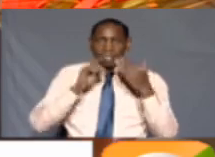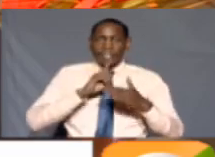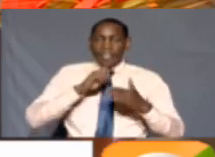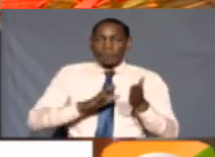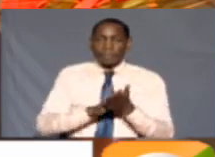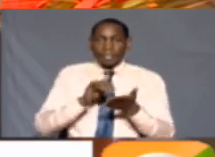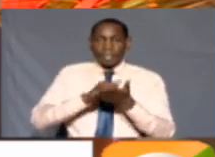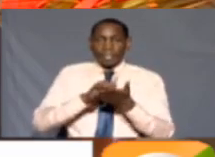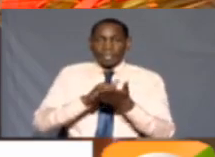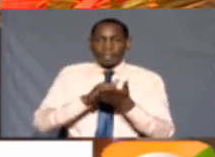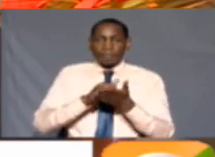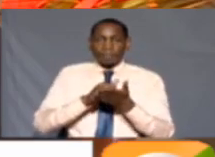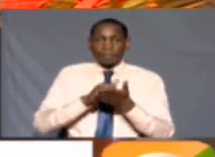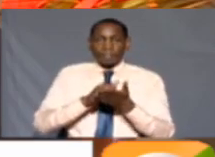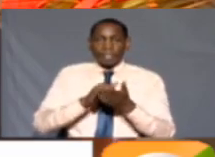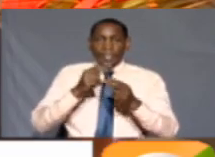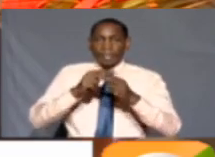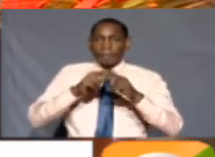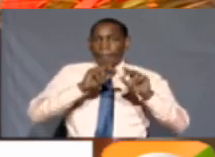has defamed,